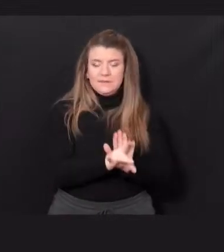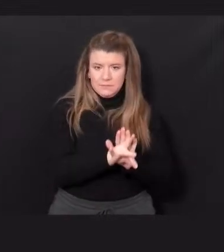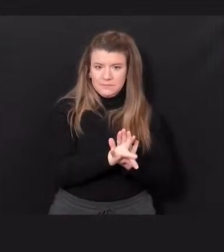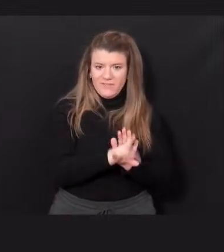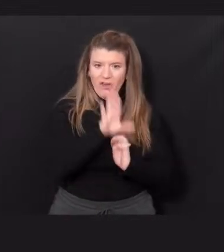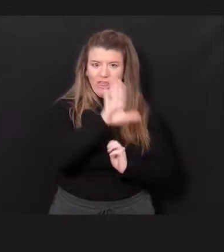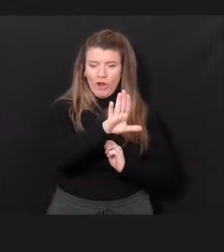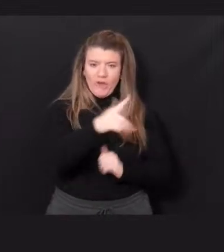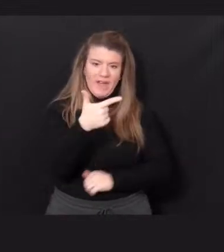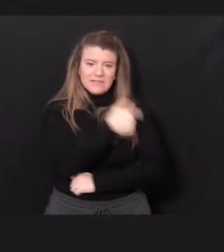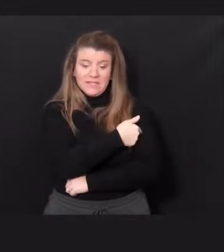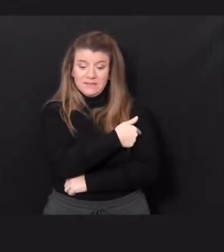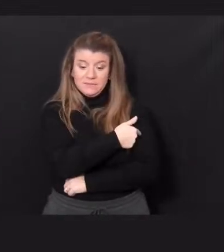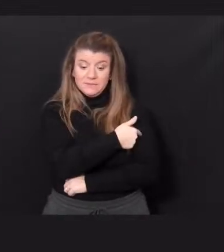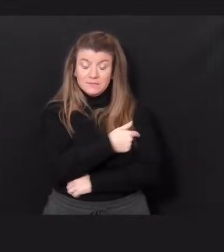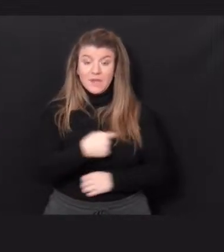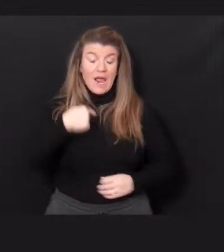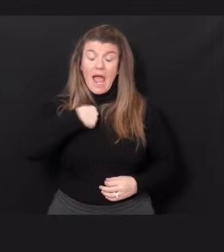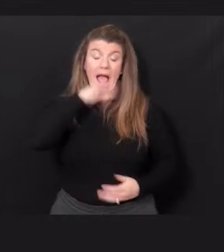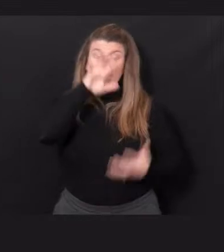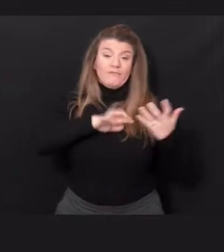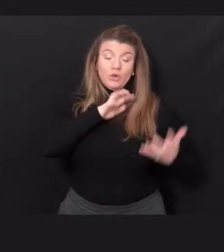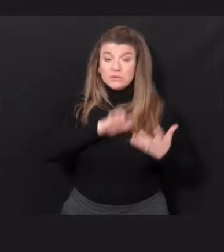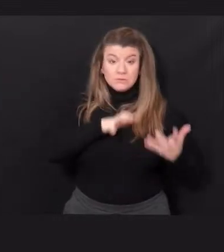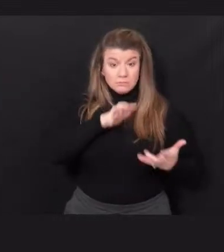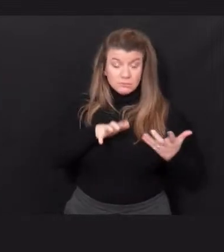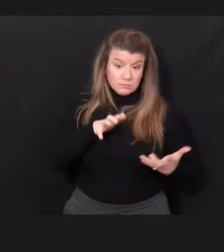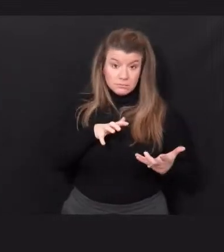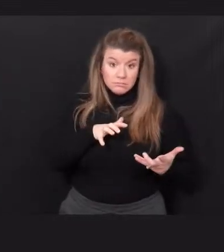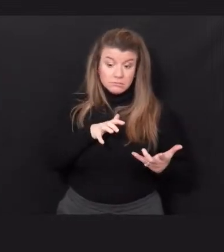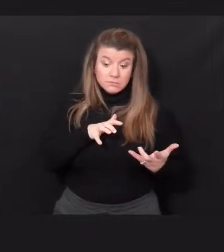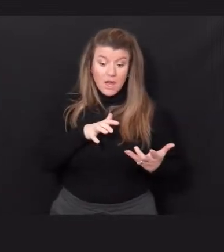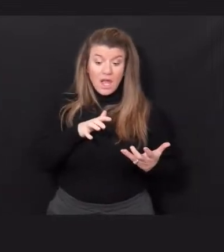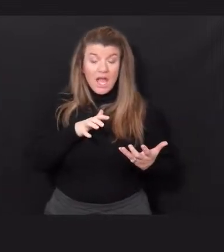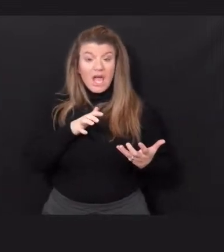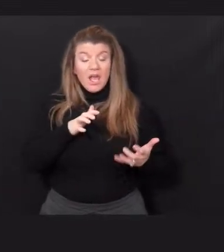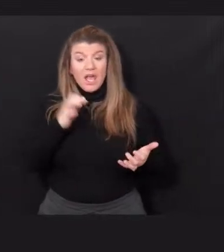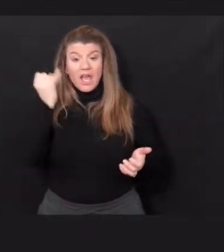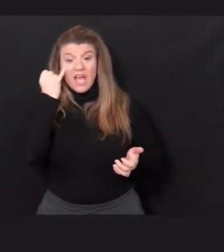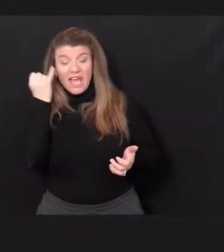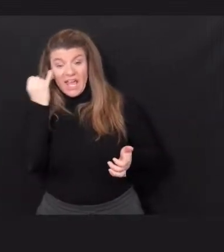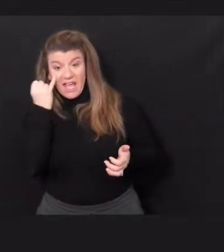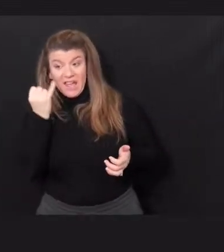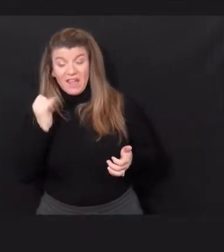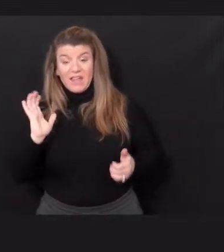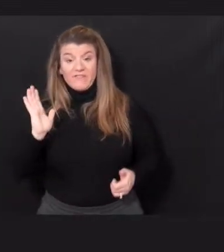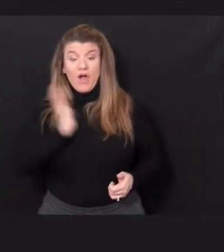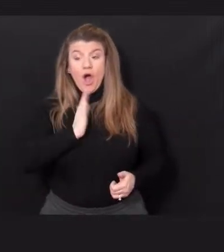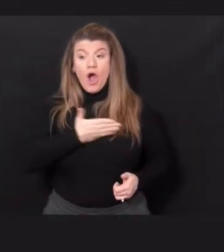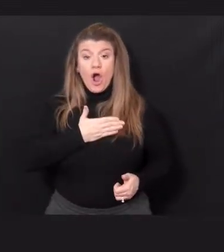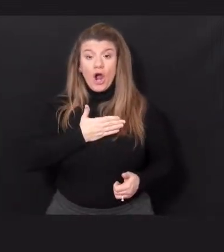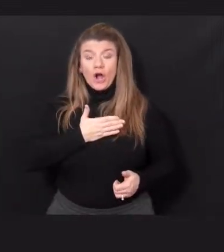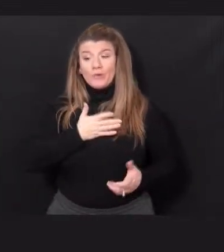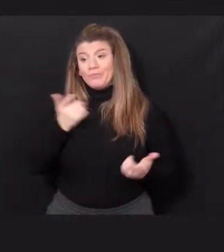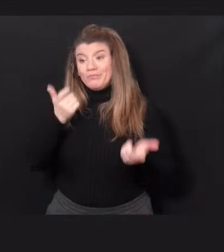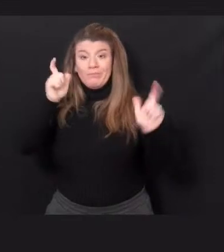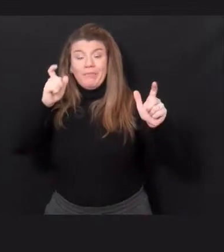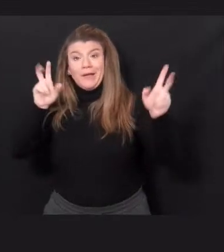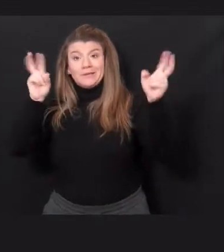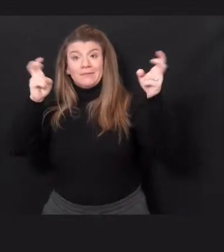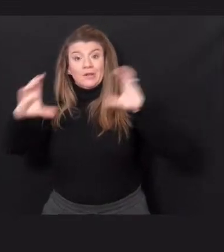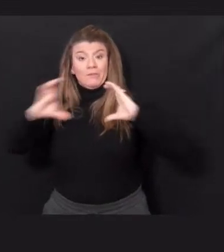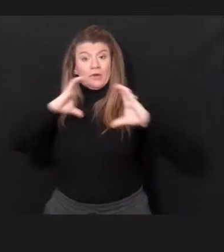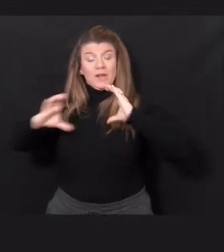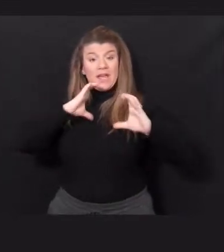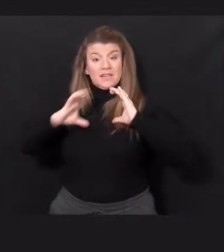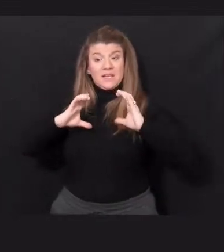the vaccines, because I'm confused about it, and that it's the overriding and overarching subject of communications to